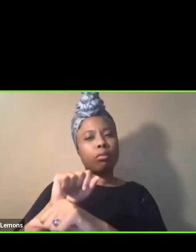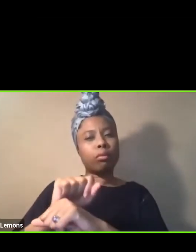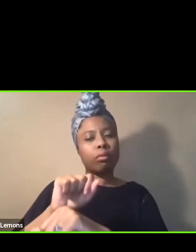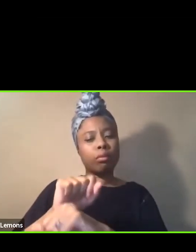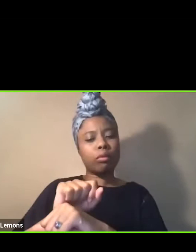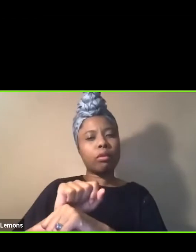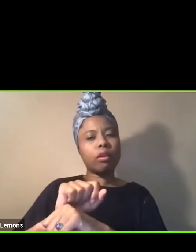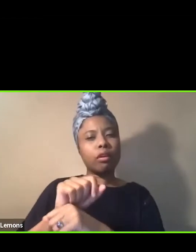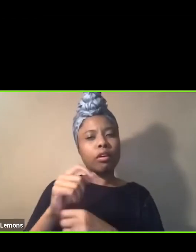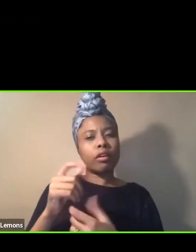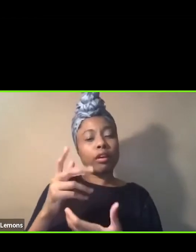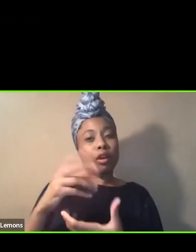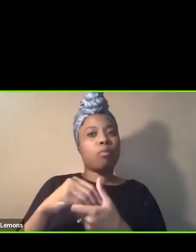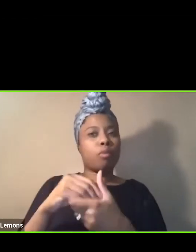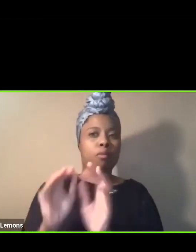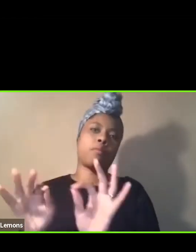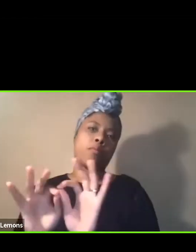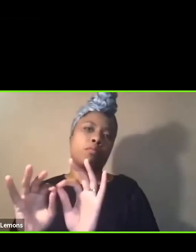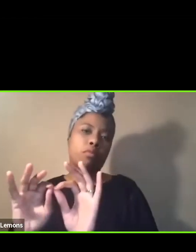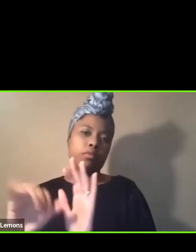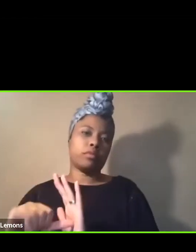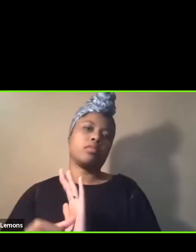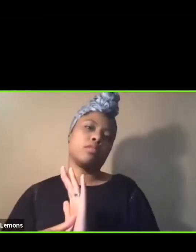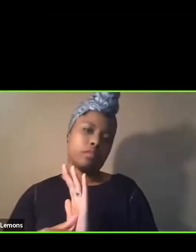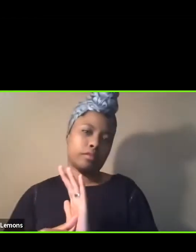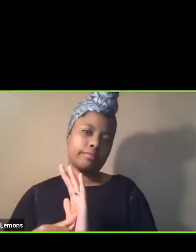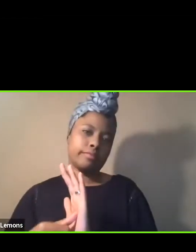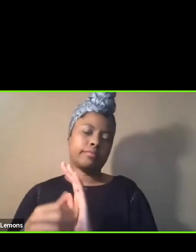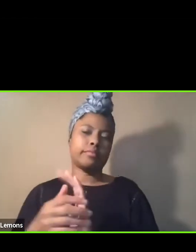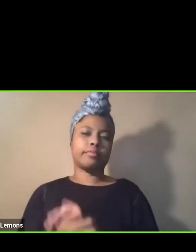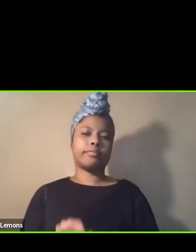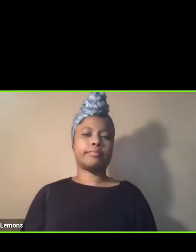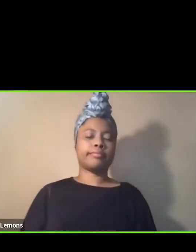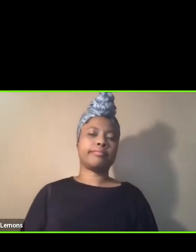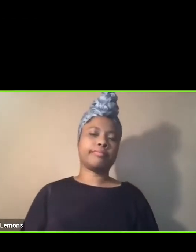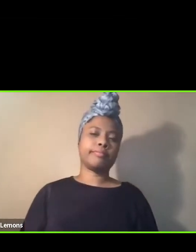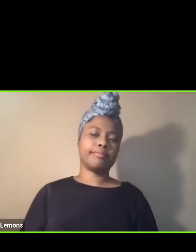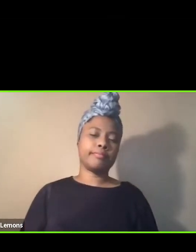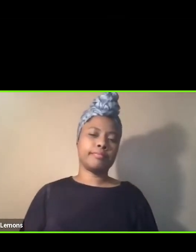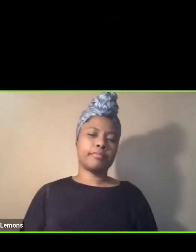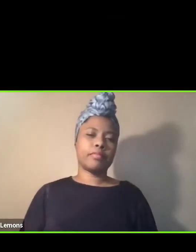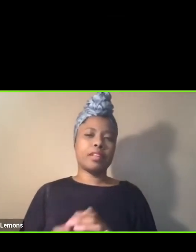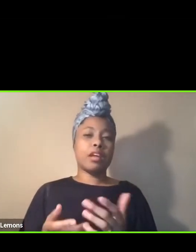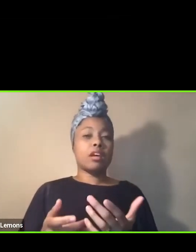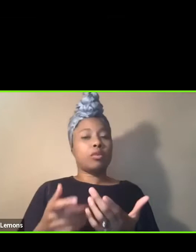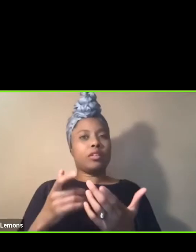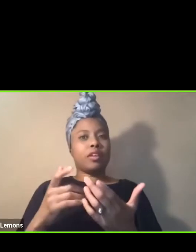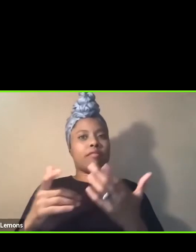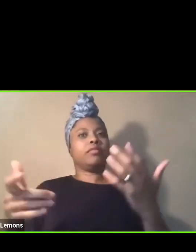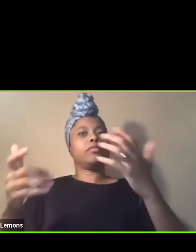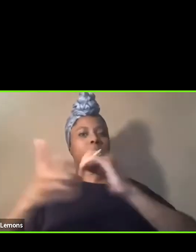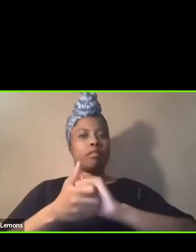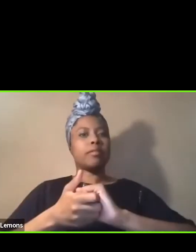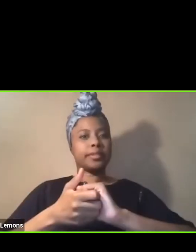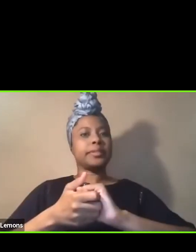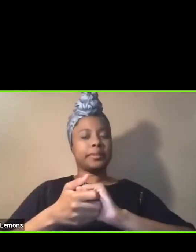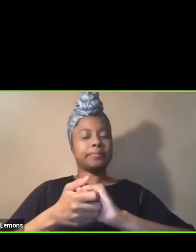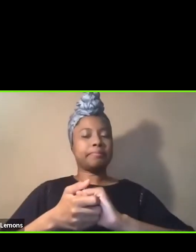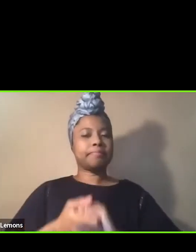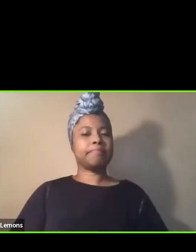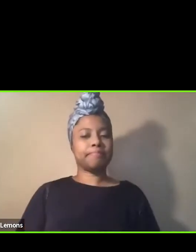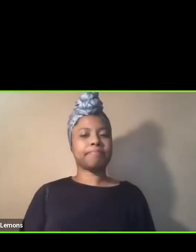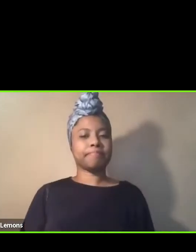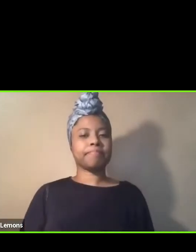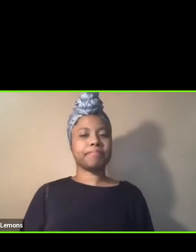part of, but a very crucial part of the equation when it comes to creating solidarity. I think it's